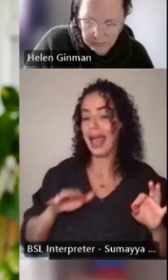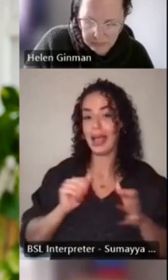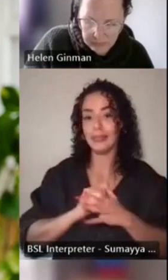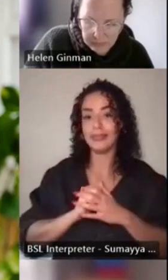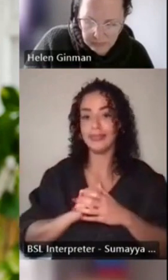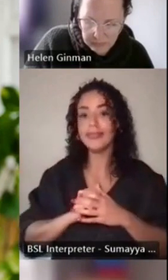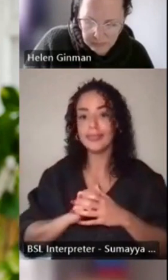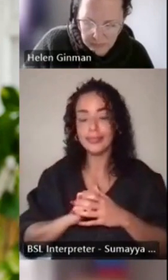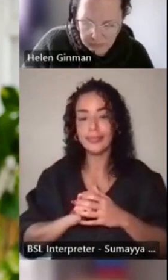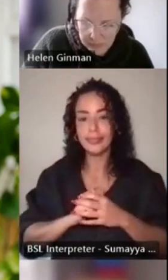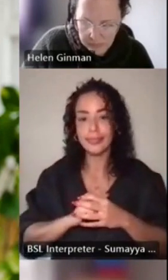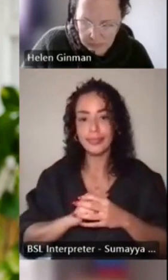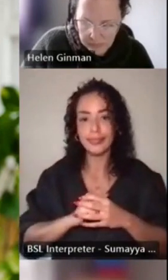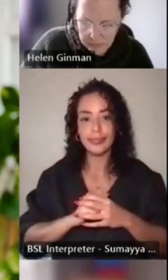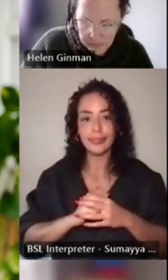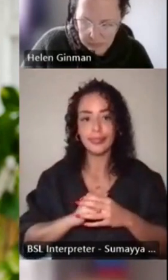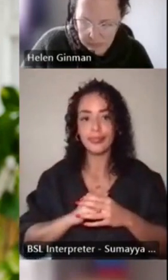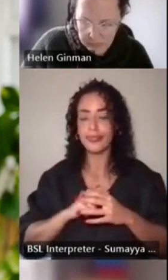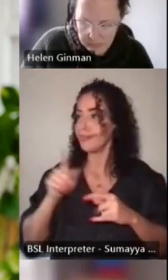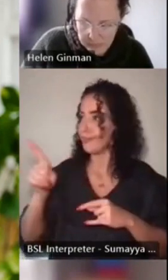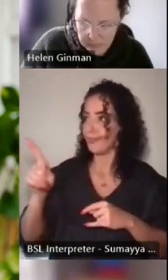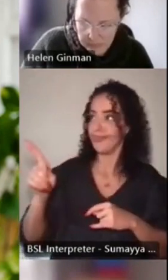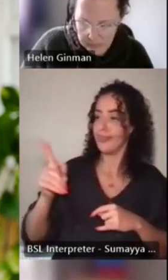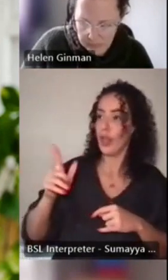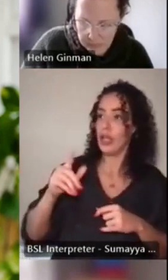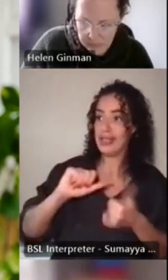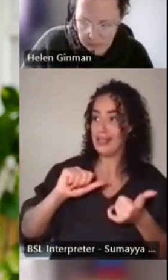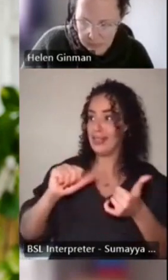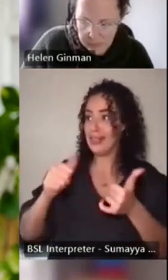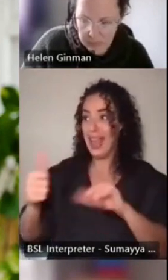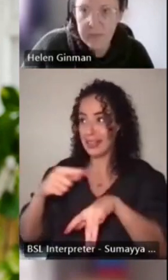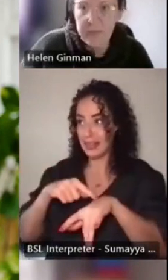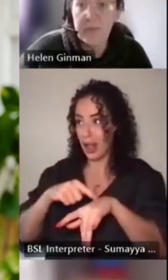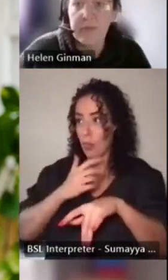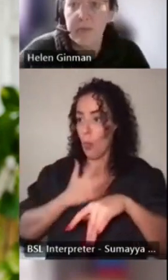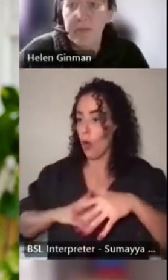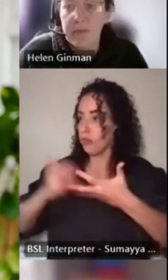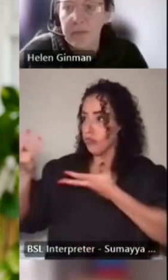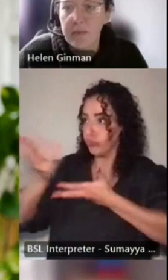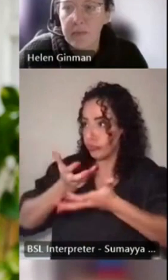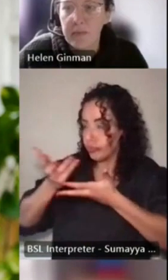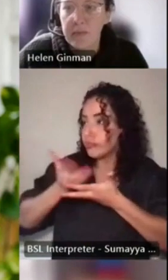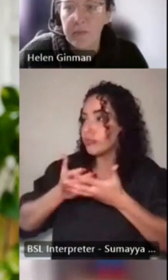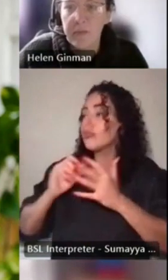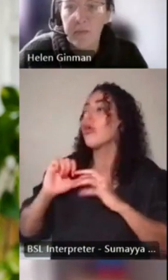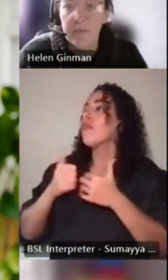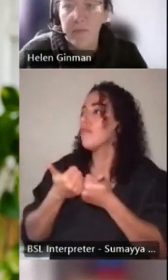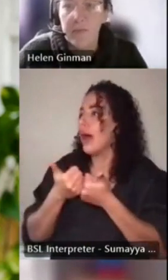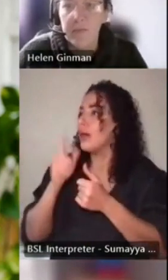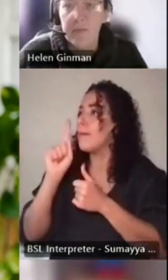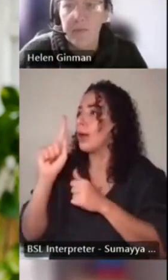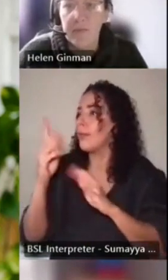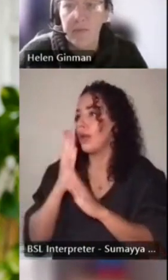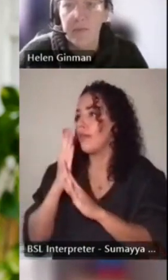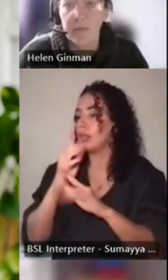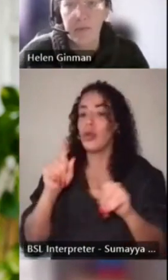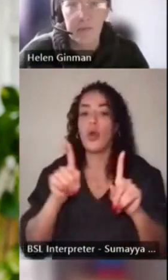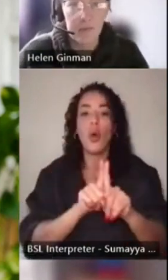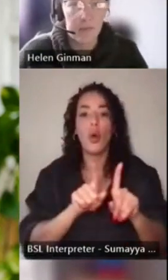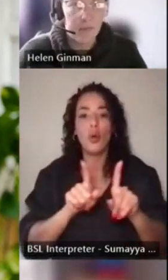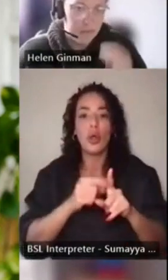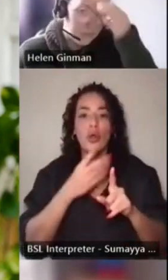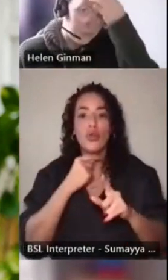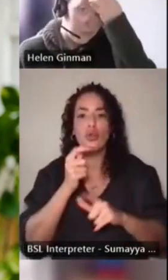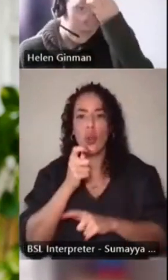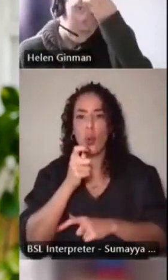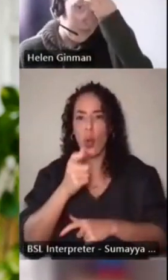don't really want them to go about it in the same way next time. So you can also use I statements